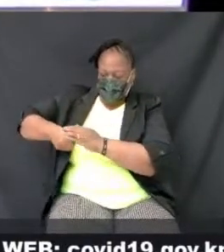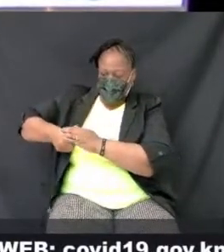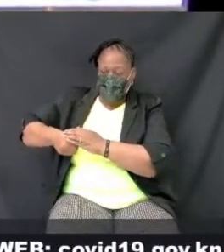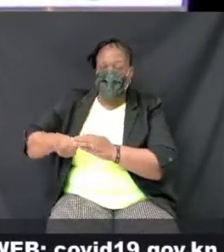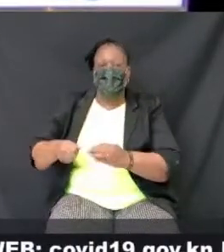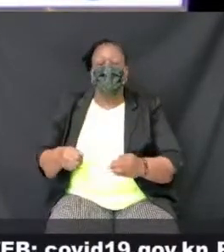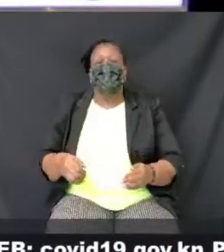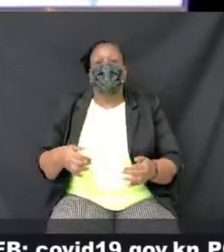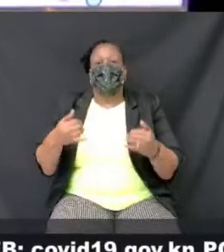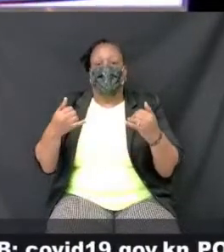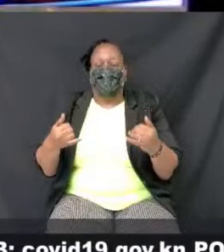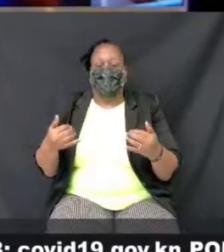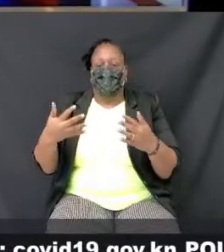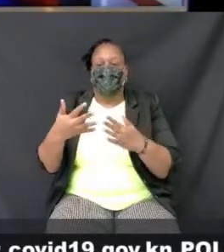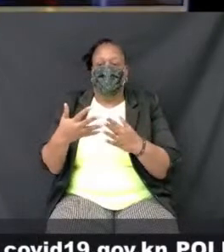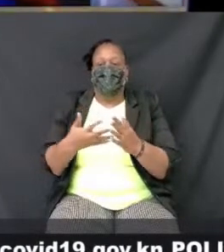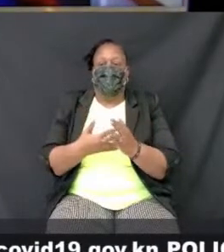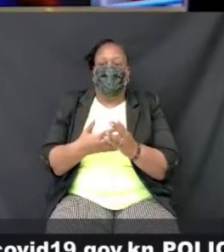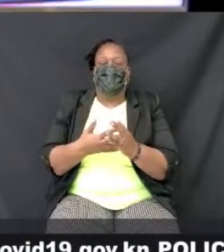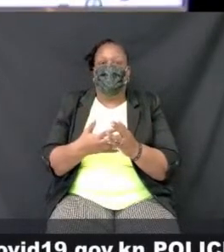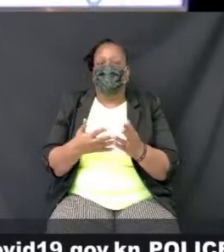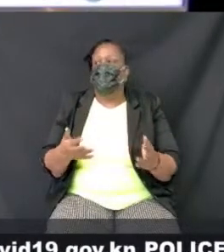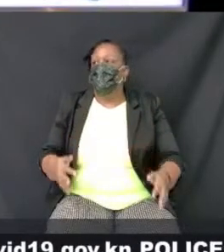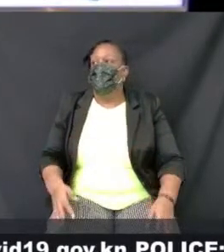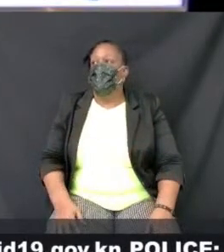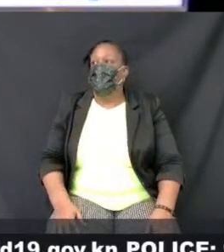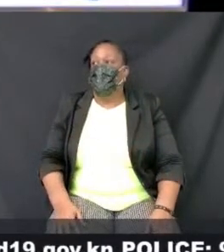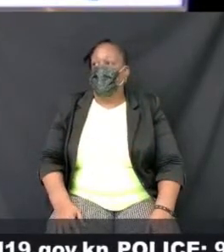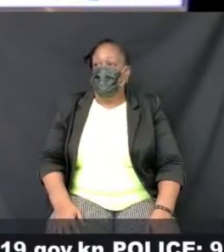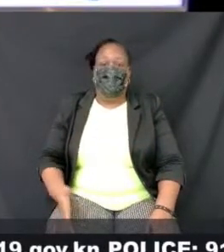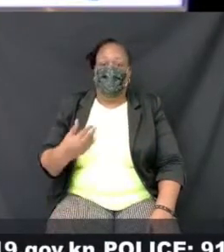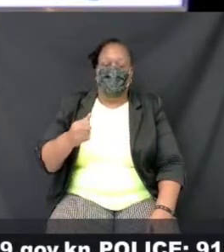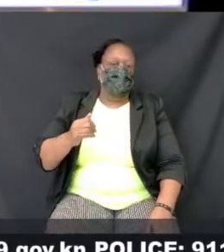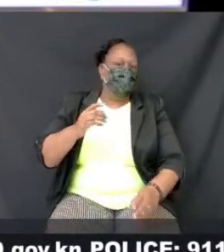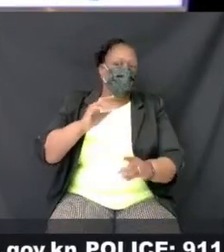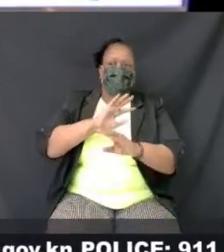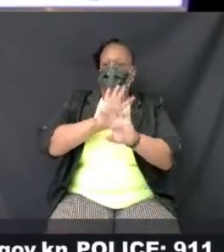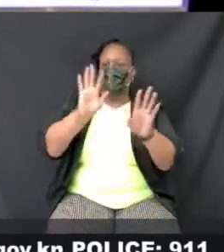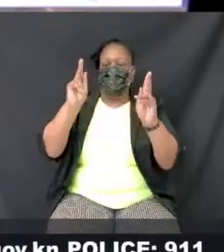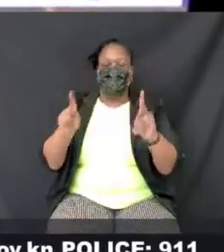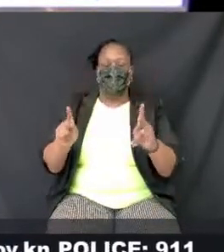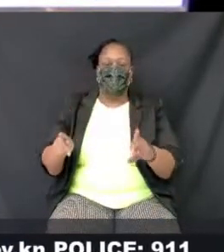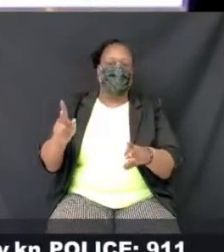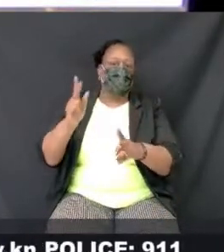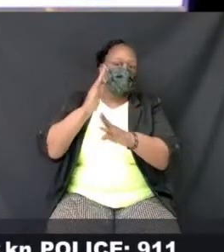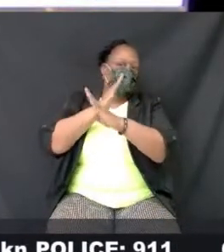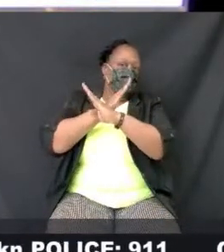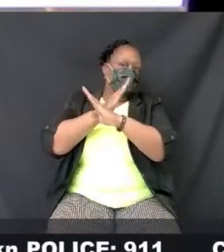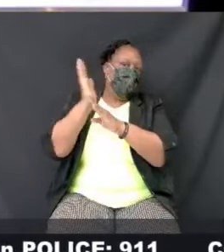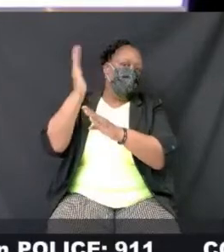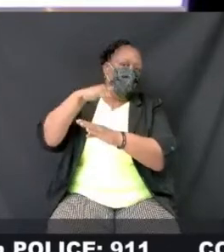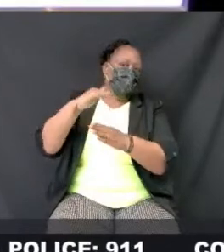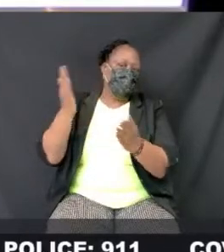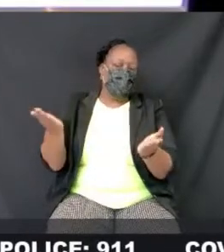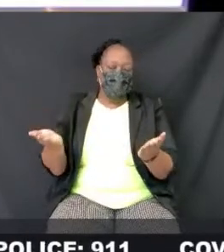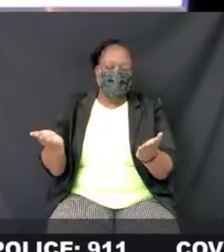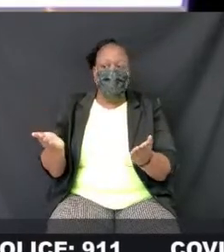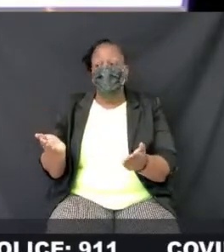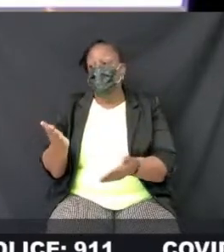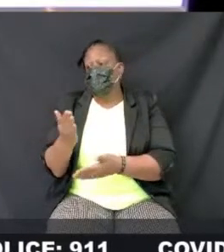and move free. We also had a ban on visits to certain